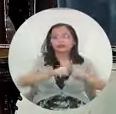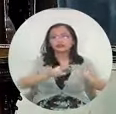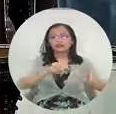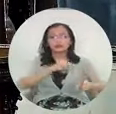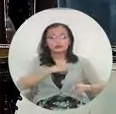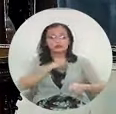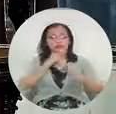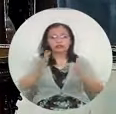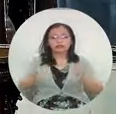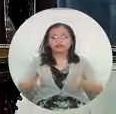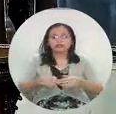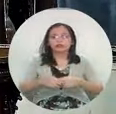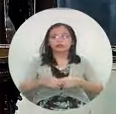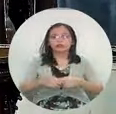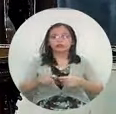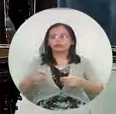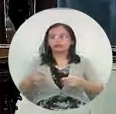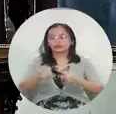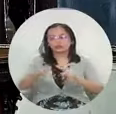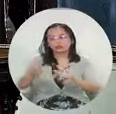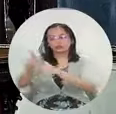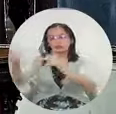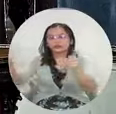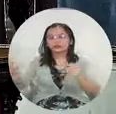Hudson Taylor,